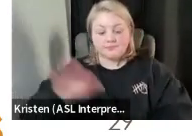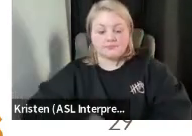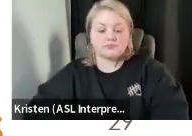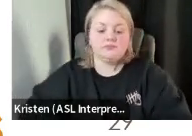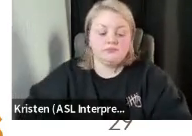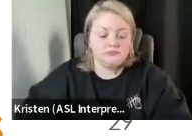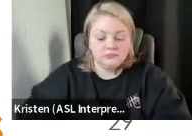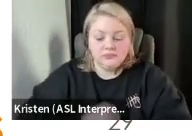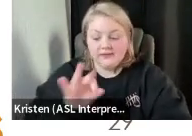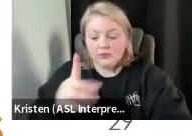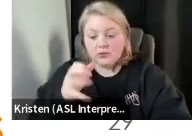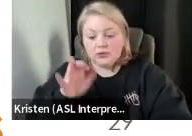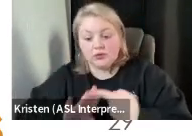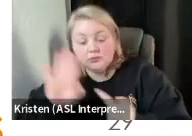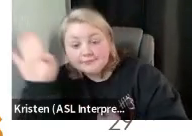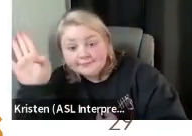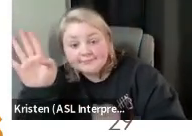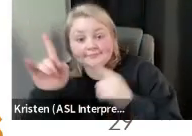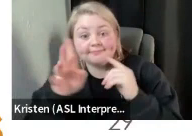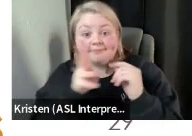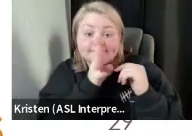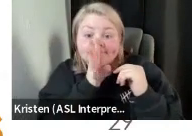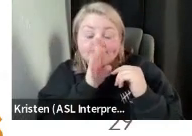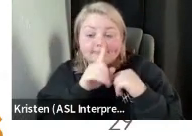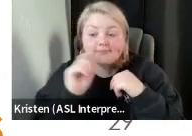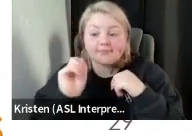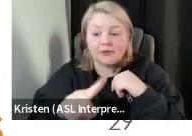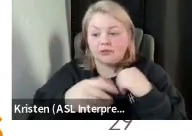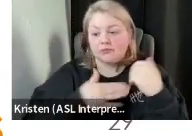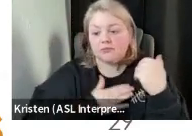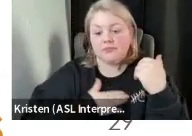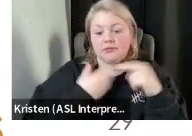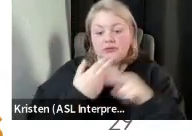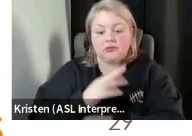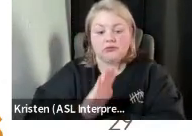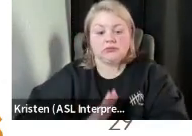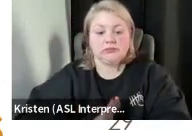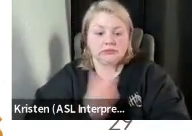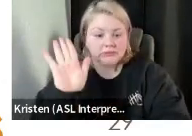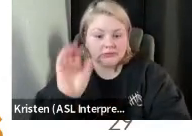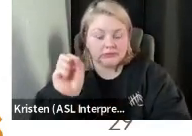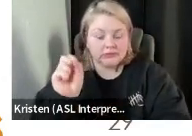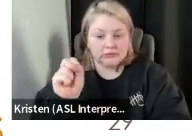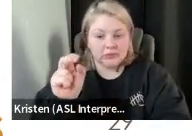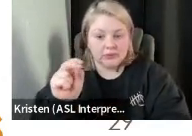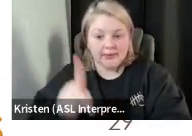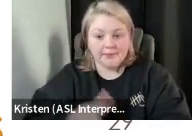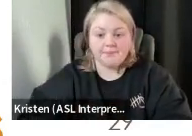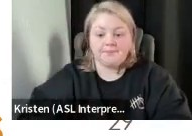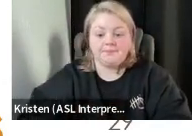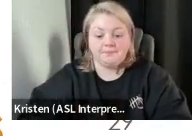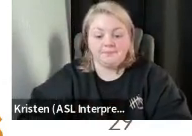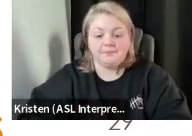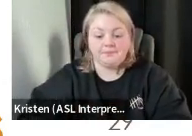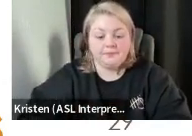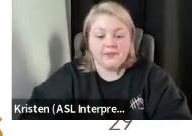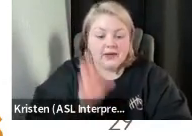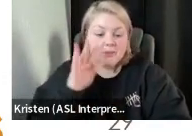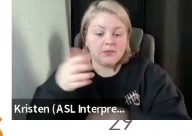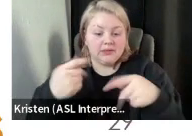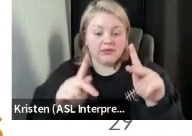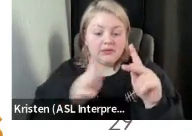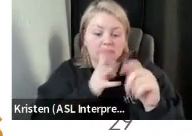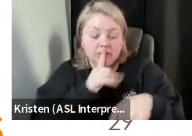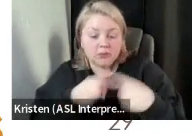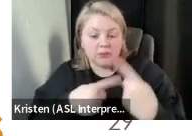would like to raise your hand and ask a question verbally, we ask you to please use the raise hand function. And I will click allow to talk when it